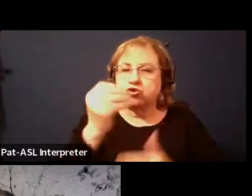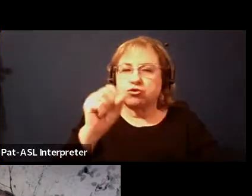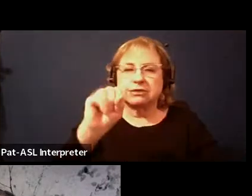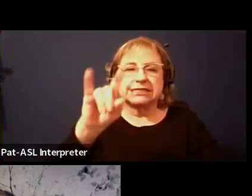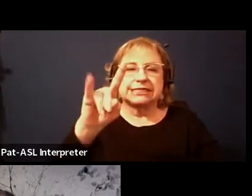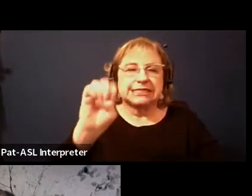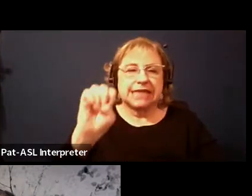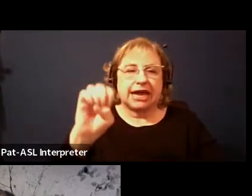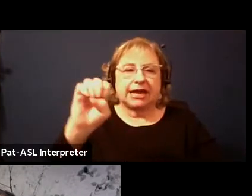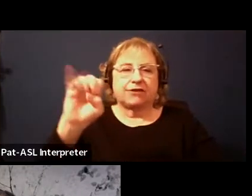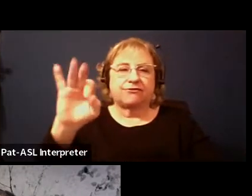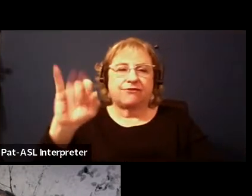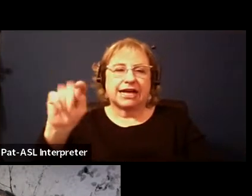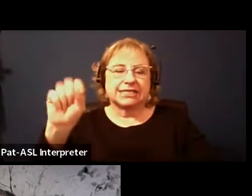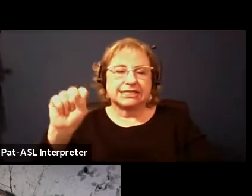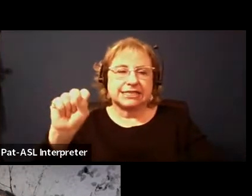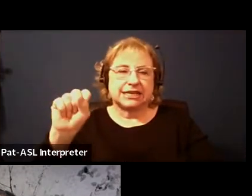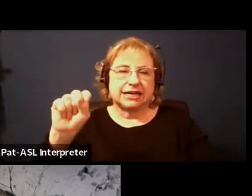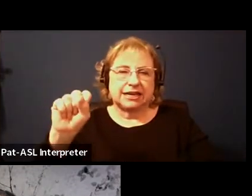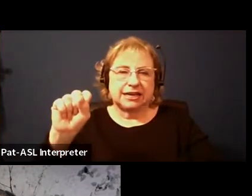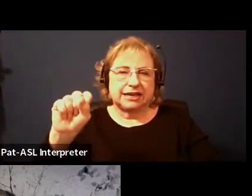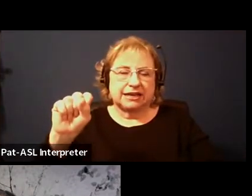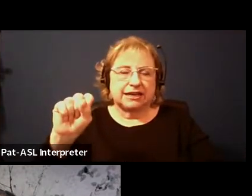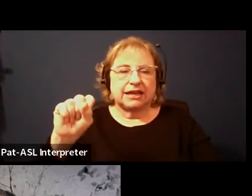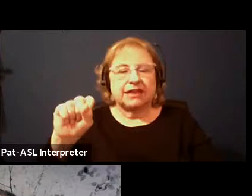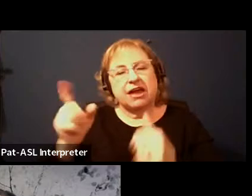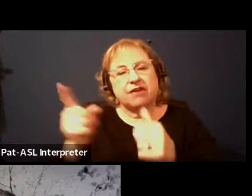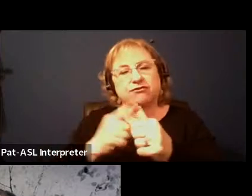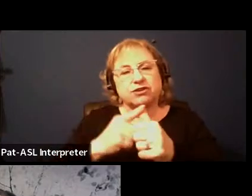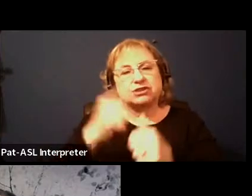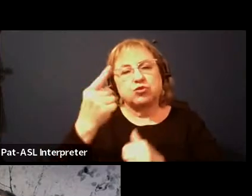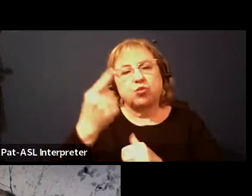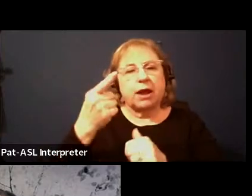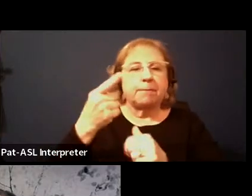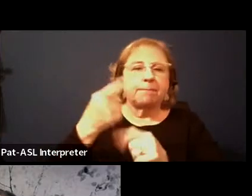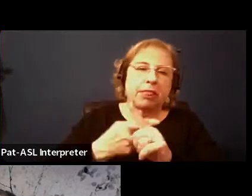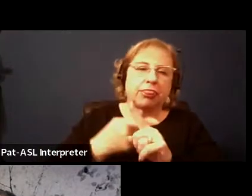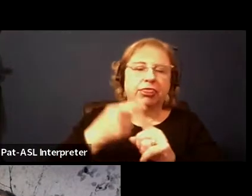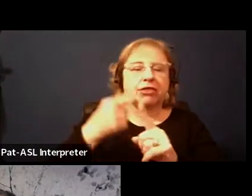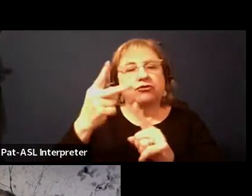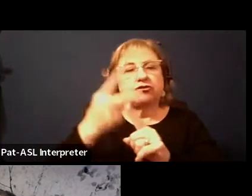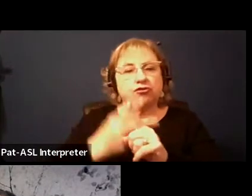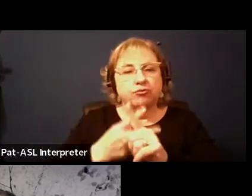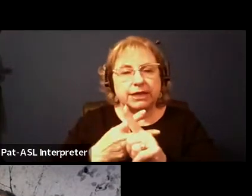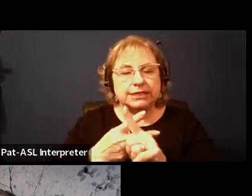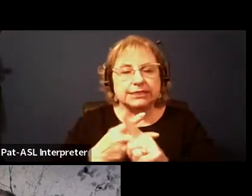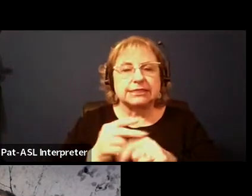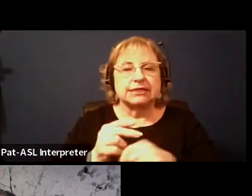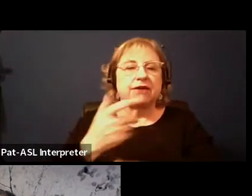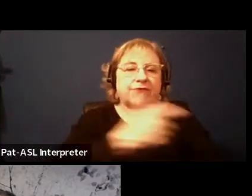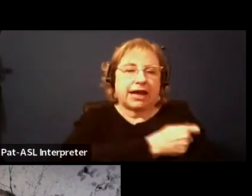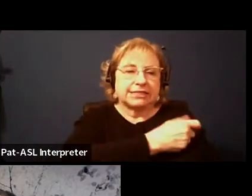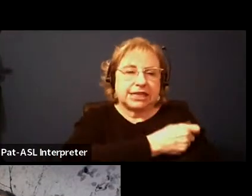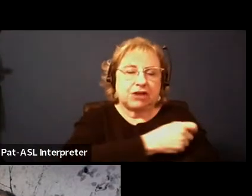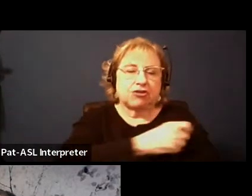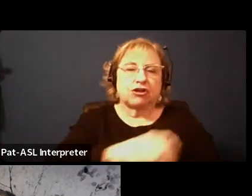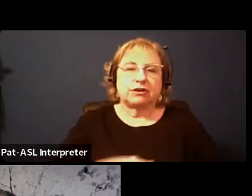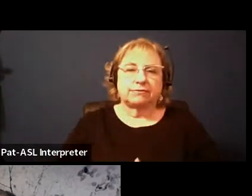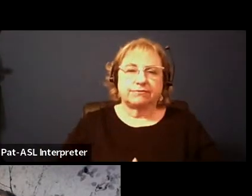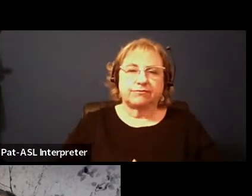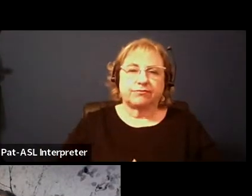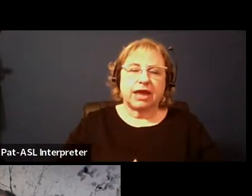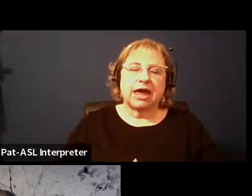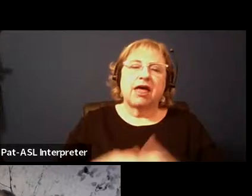initial 1 to 2 month period after the vaccination. Thank you. And then there's another question about the actual